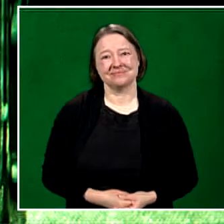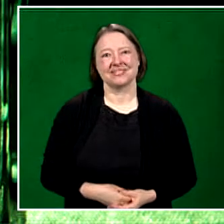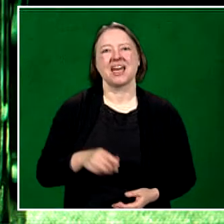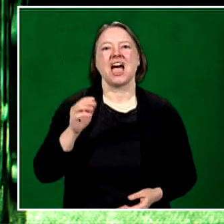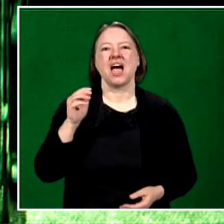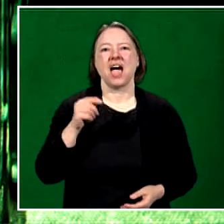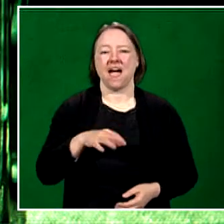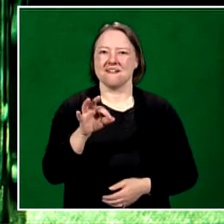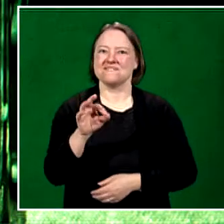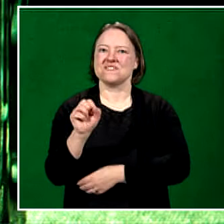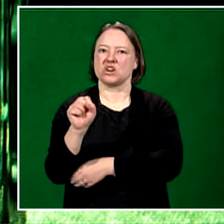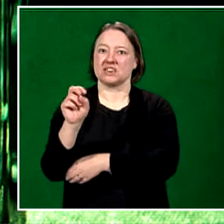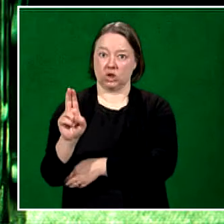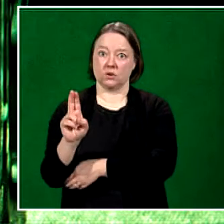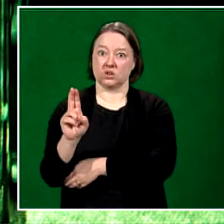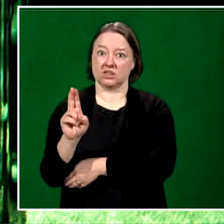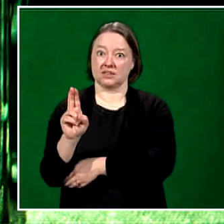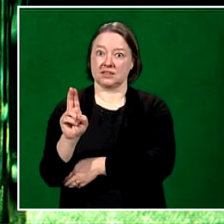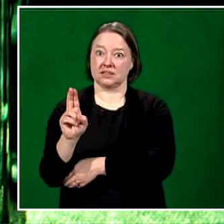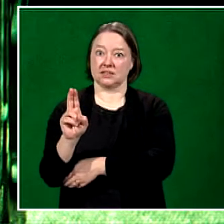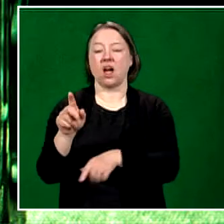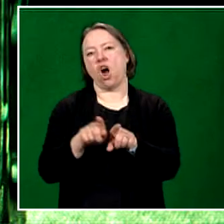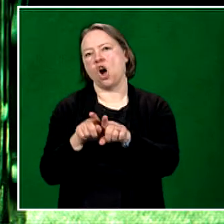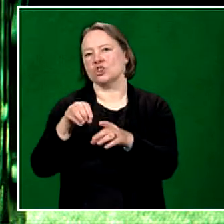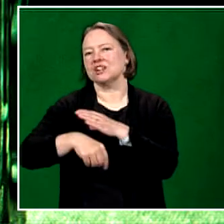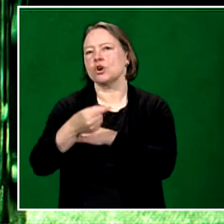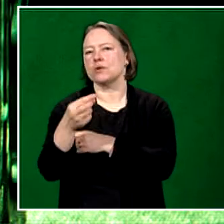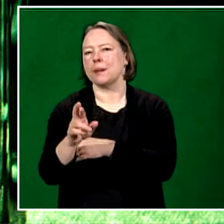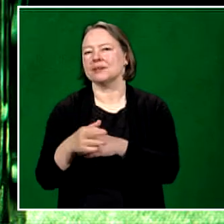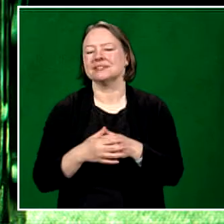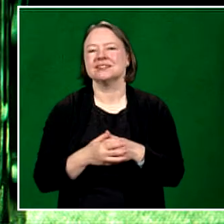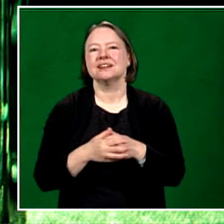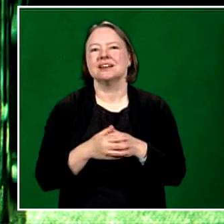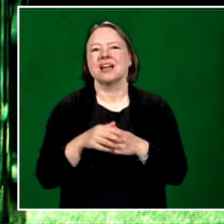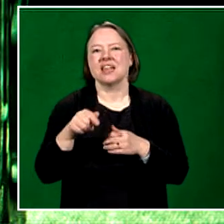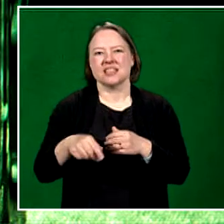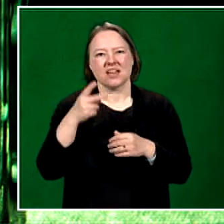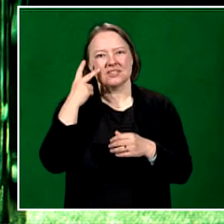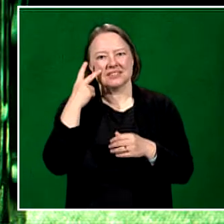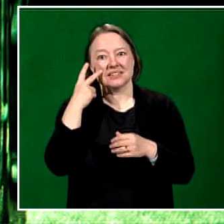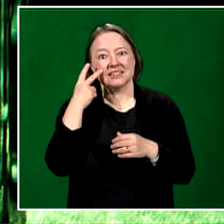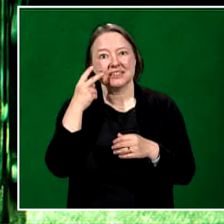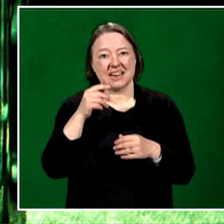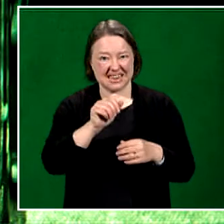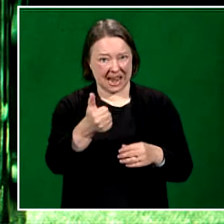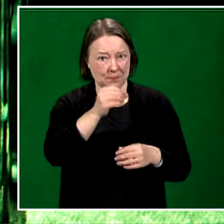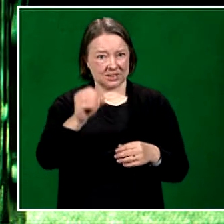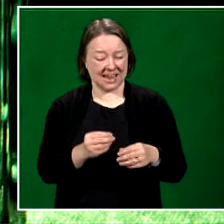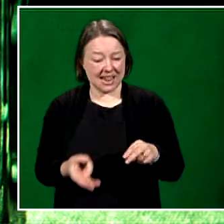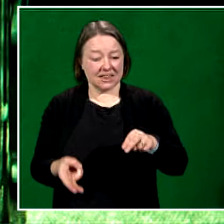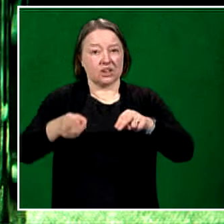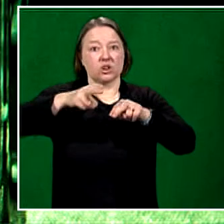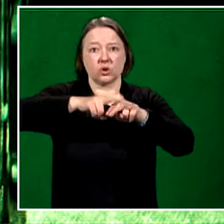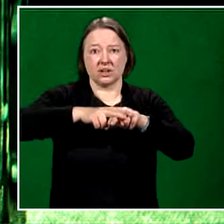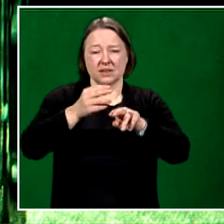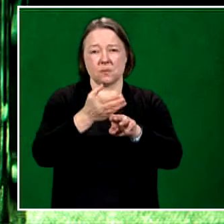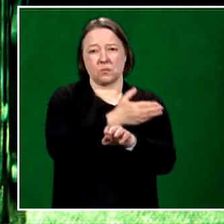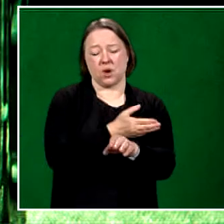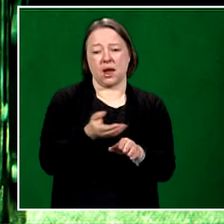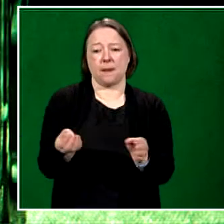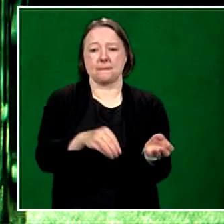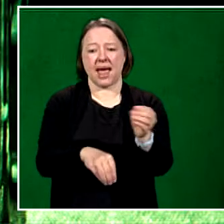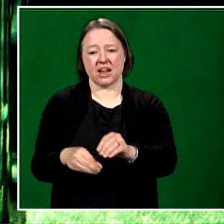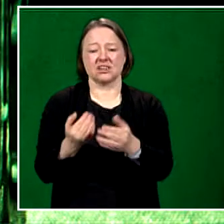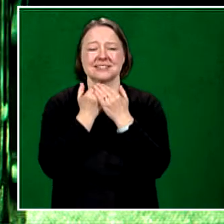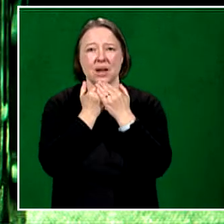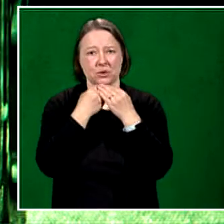At Ferris State University, also in Grand Rapids, they have seen a 10% increase in pre-packaged sandwiches